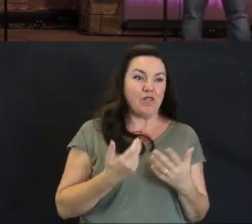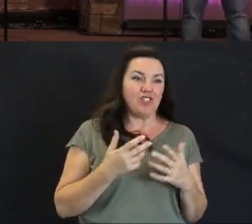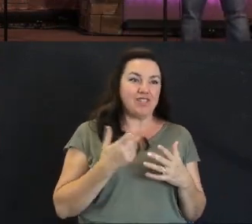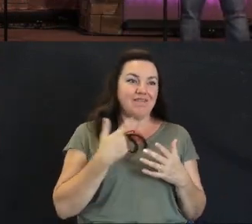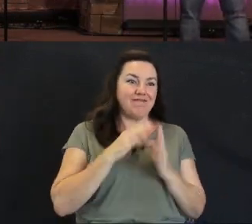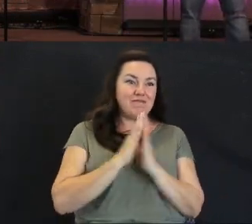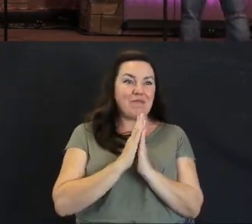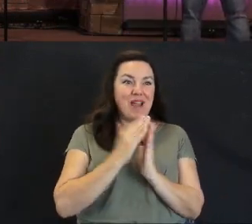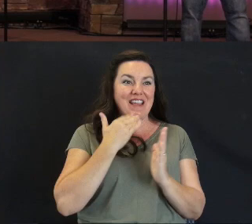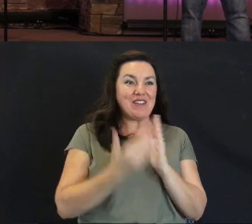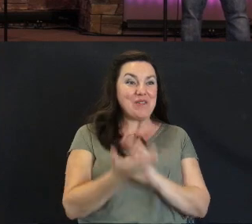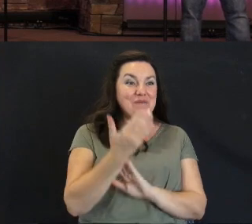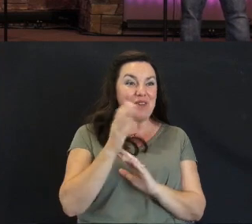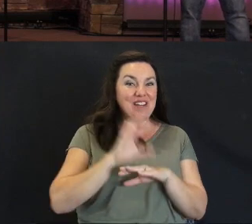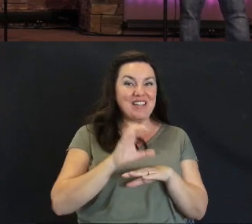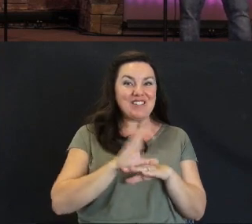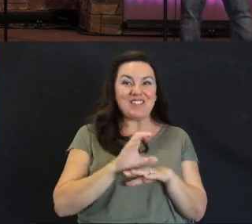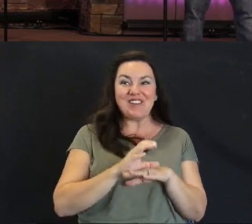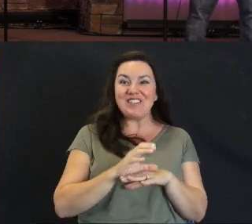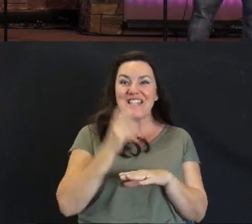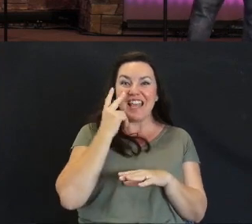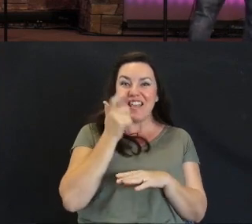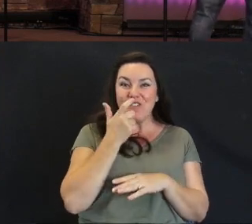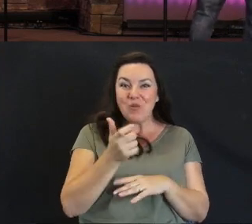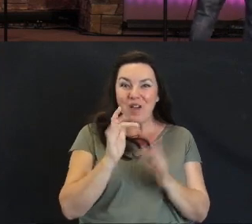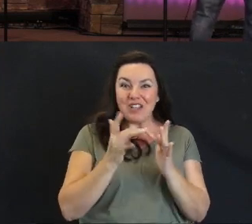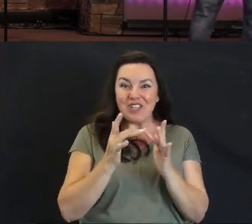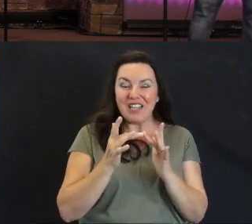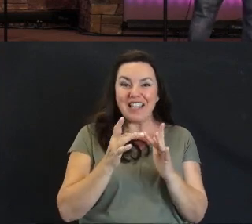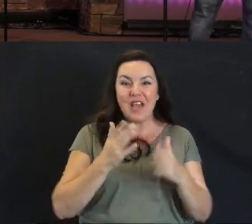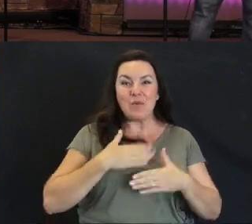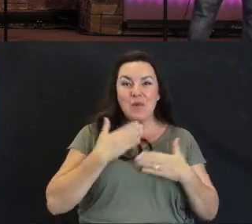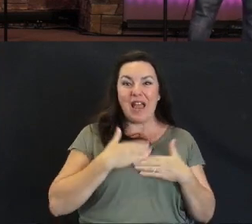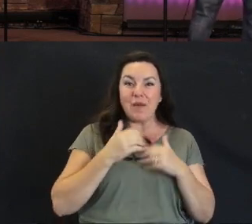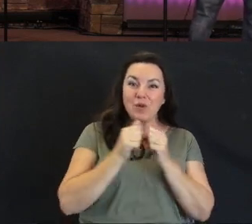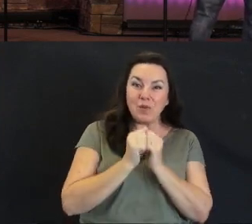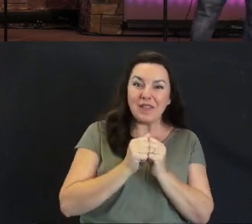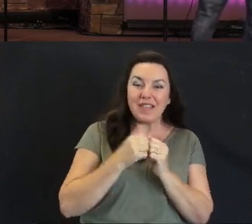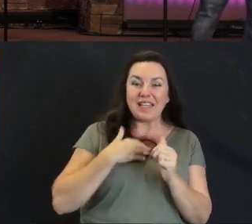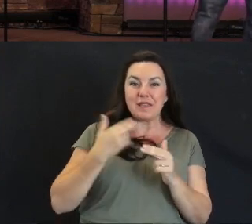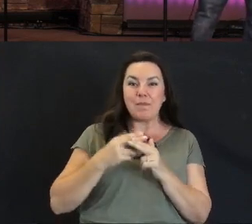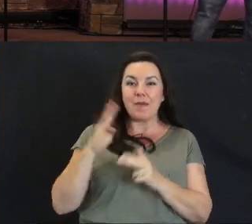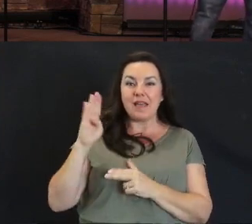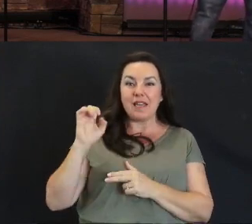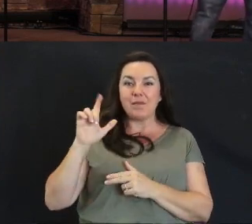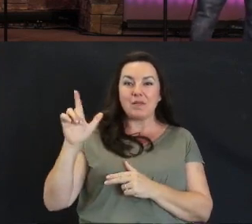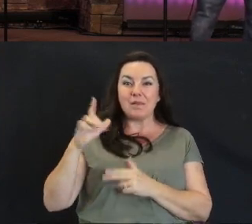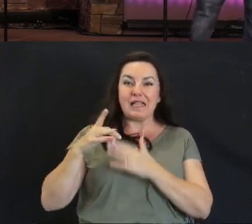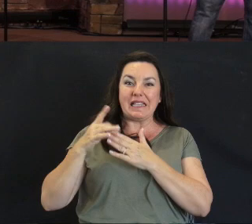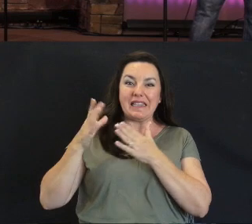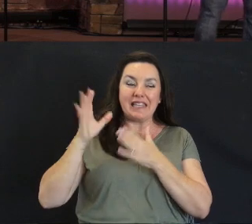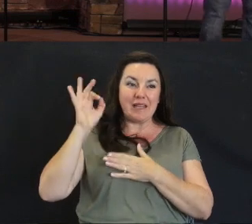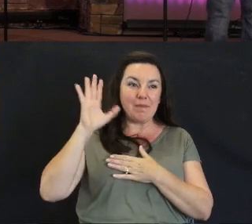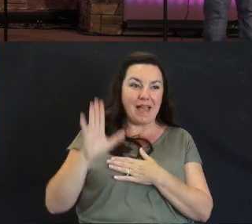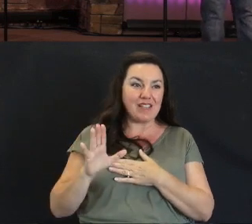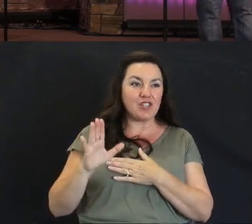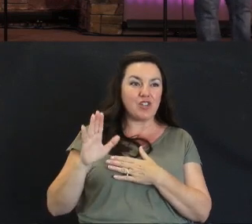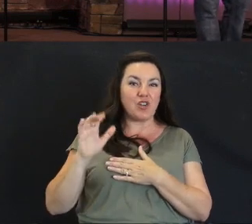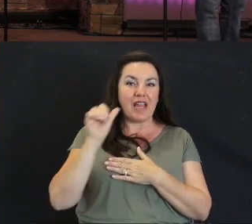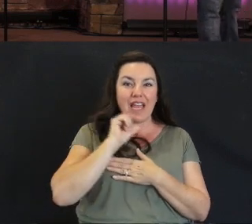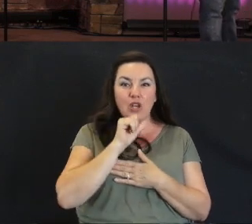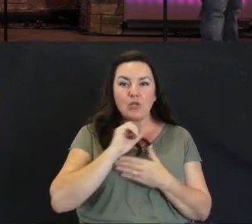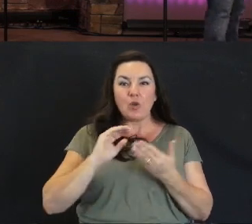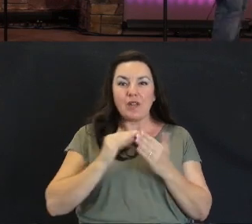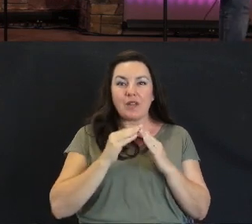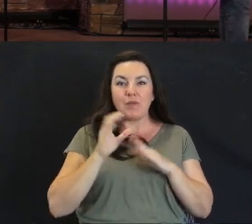It's good to see each and every one of you If you're watching online We're glad that you are with us as well My name's Bill I'm the lead pastor here At Arizona Community Church